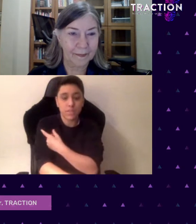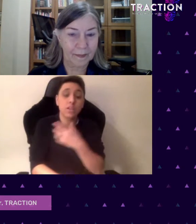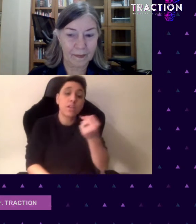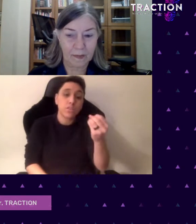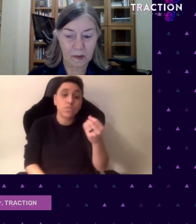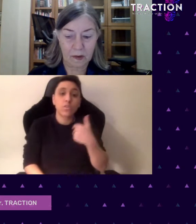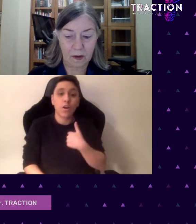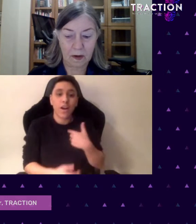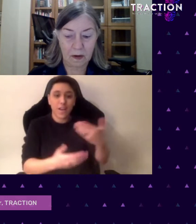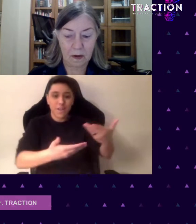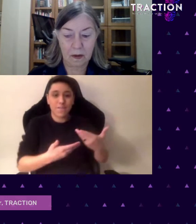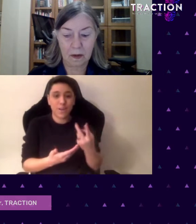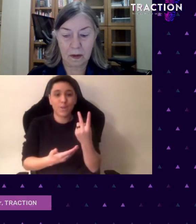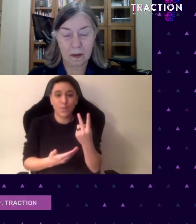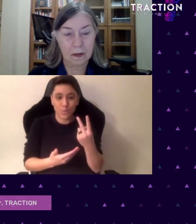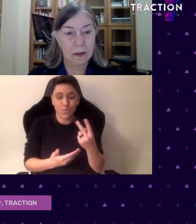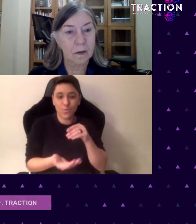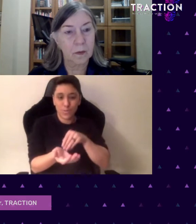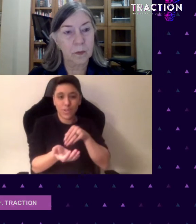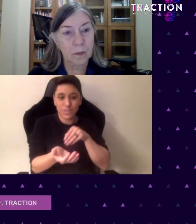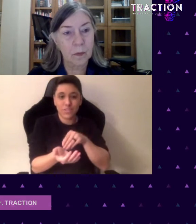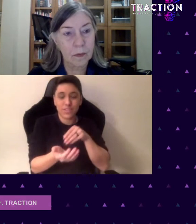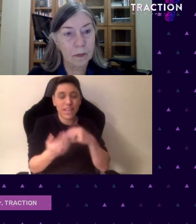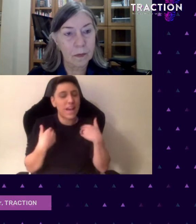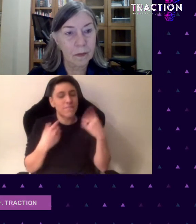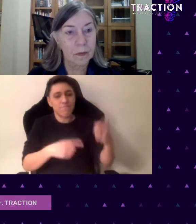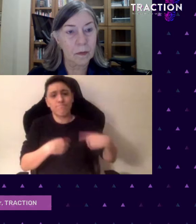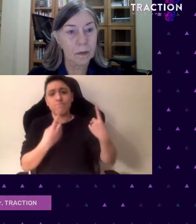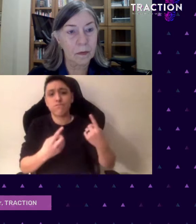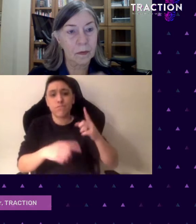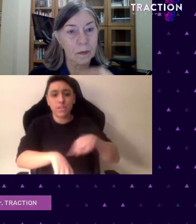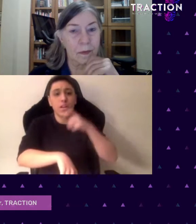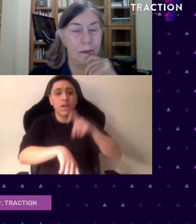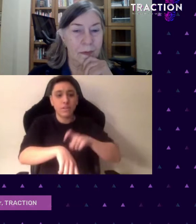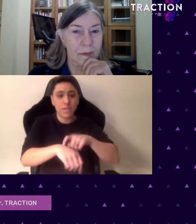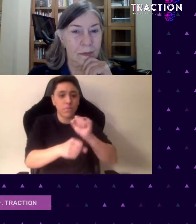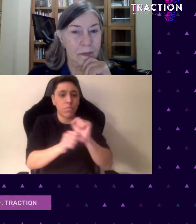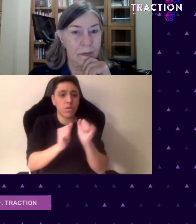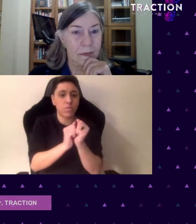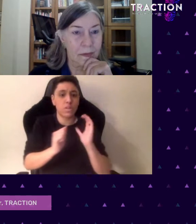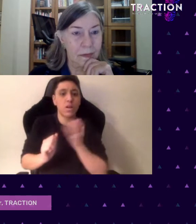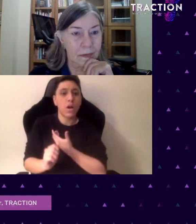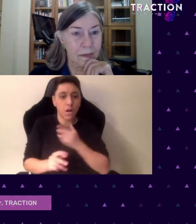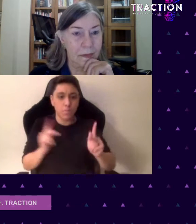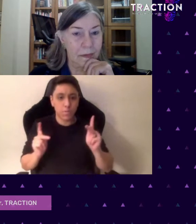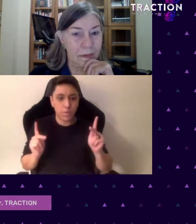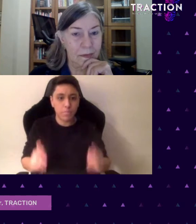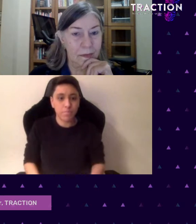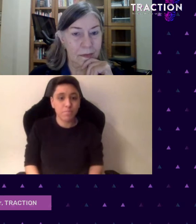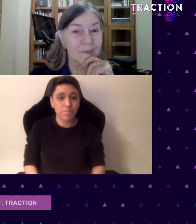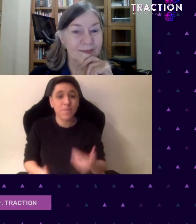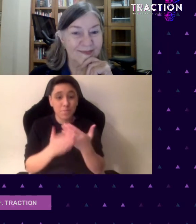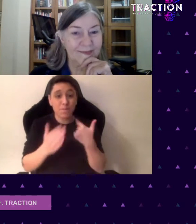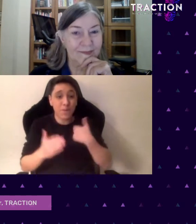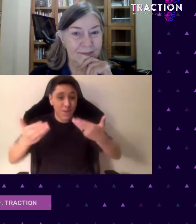of experience providing care to our people. Before I introduce them, I want to introduce Jasmine and